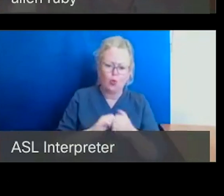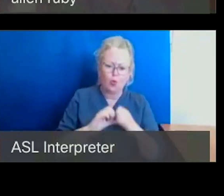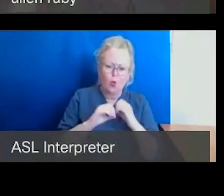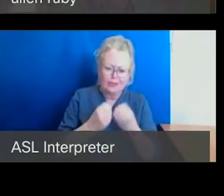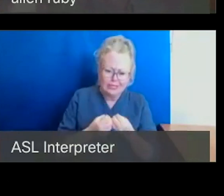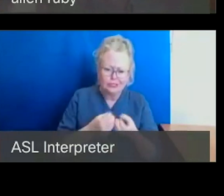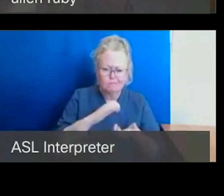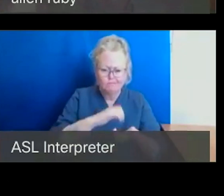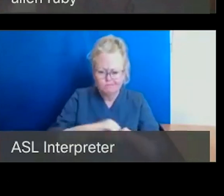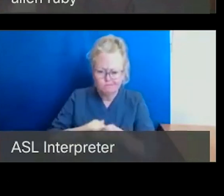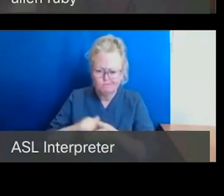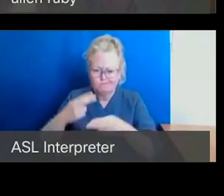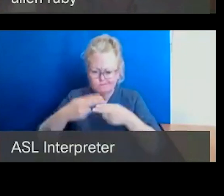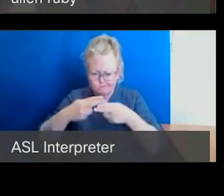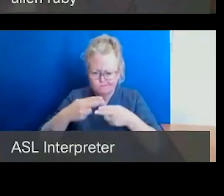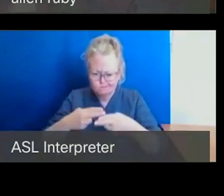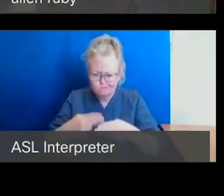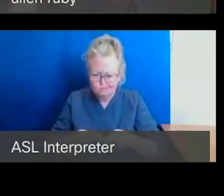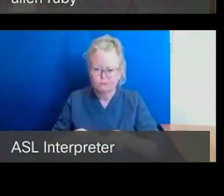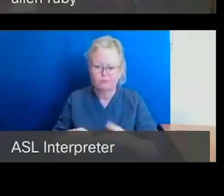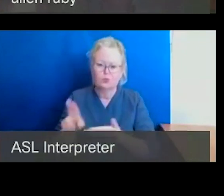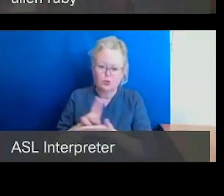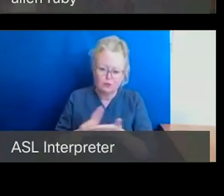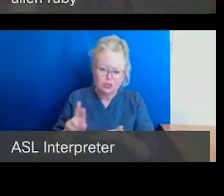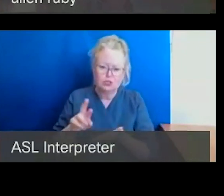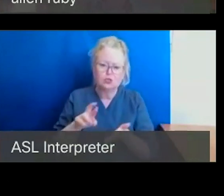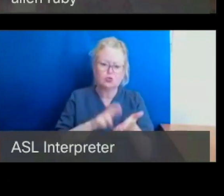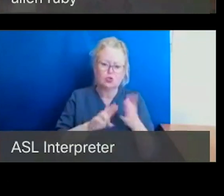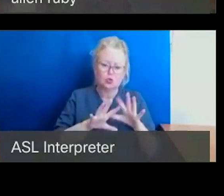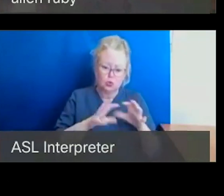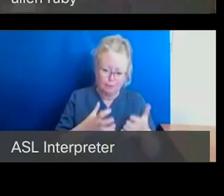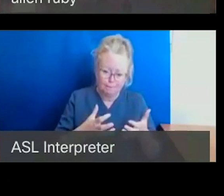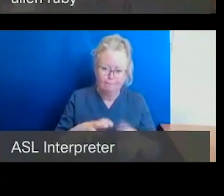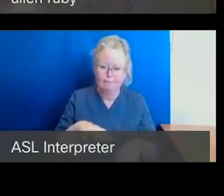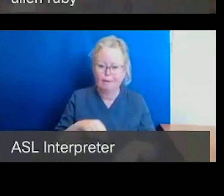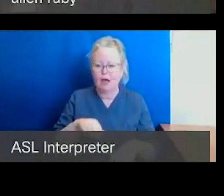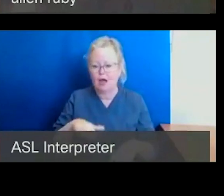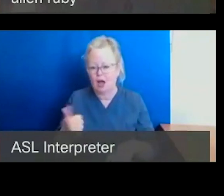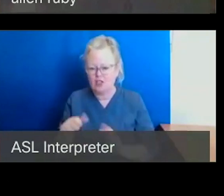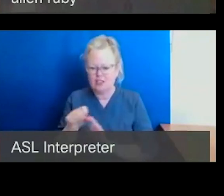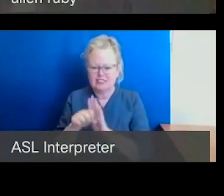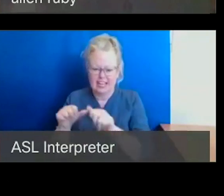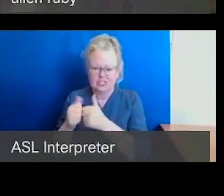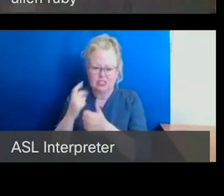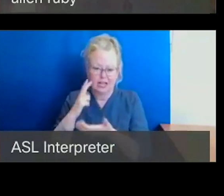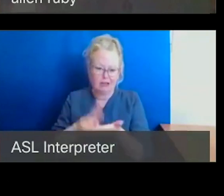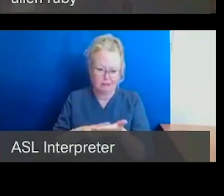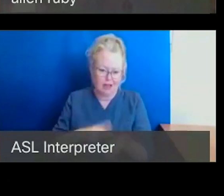collaborators, including universities, research firms, and other state agencies.